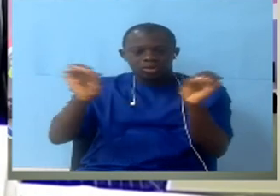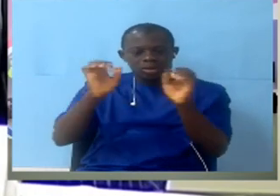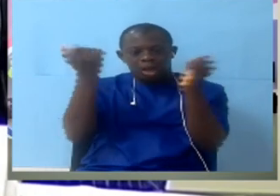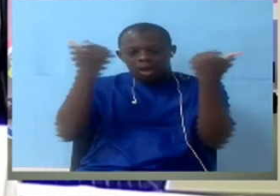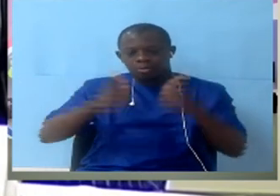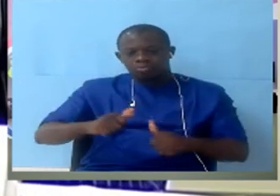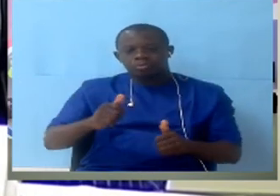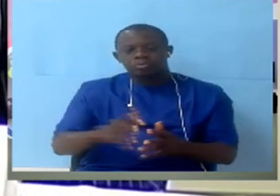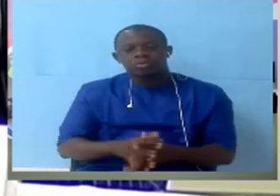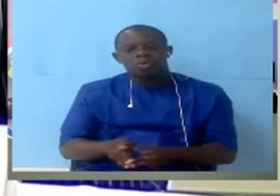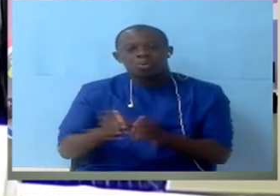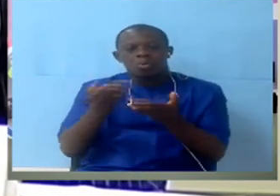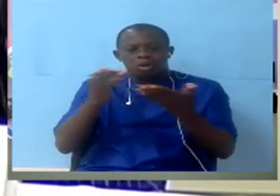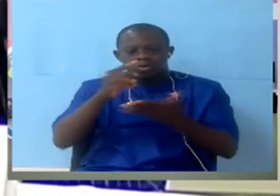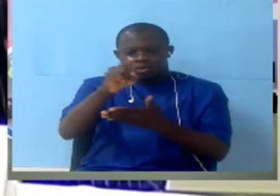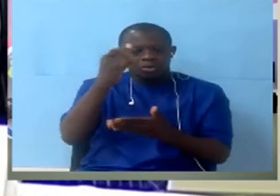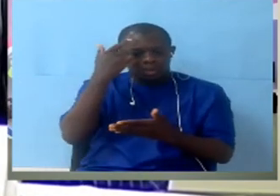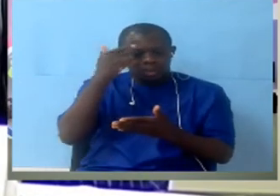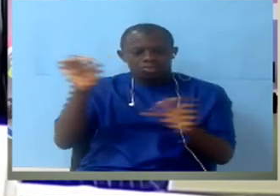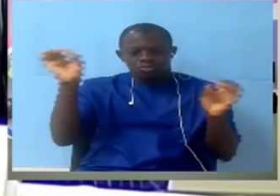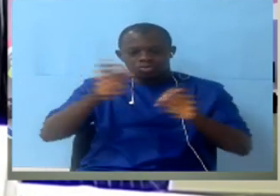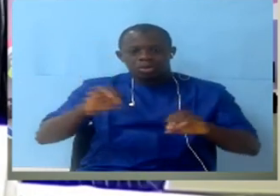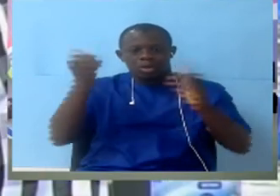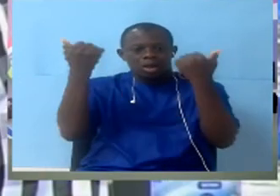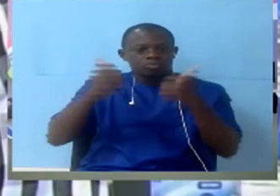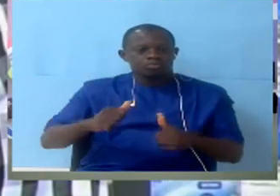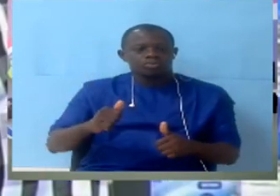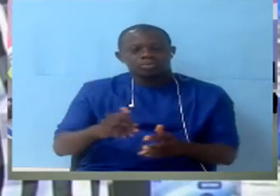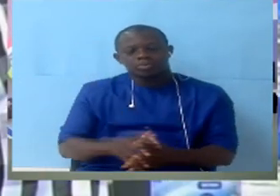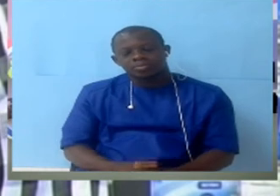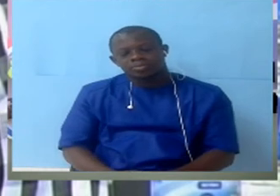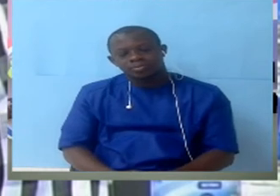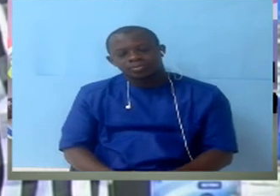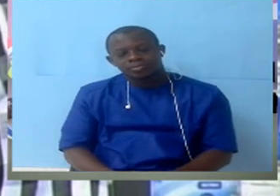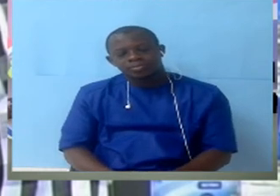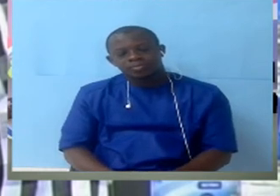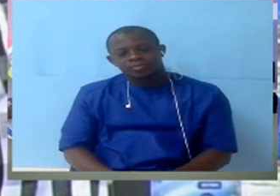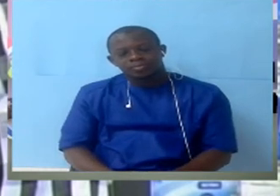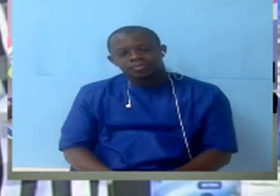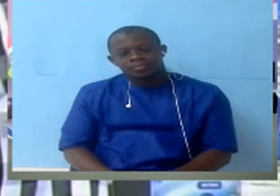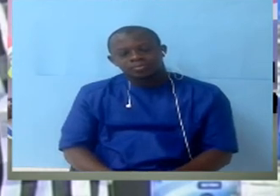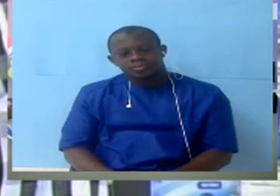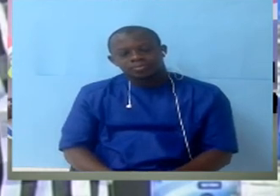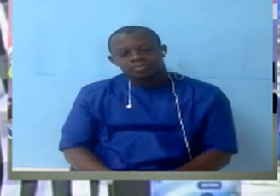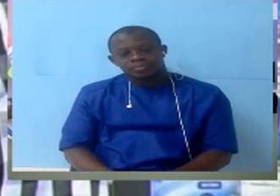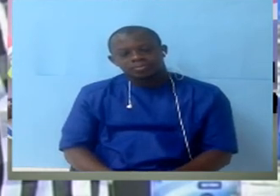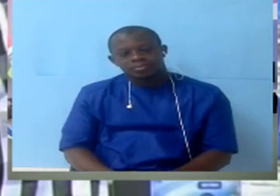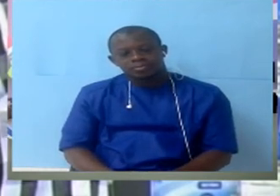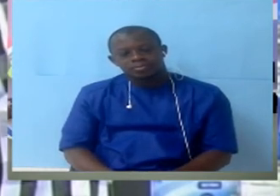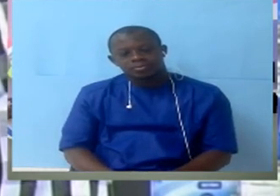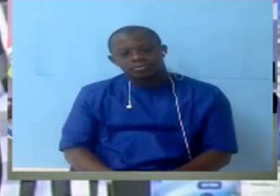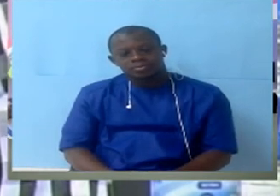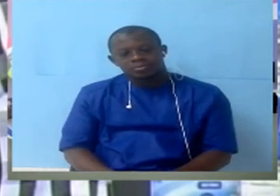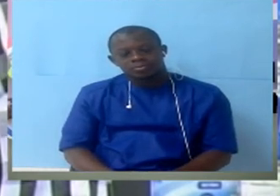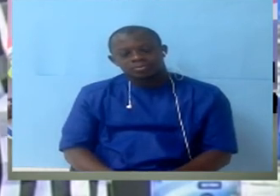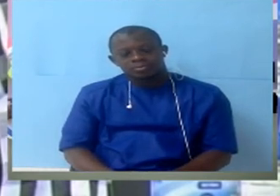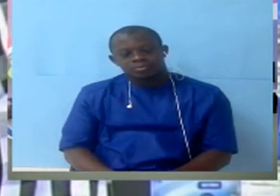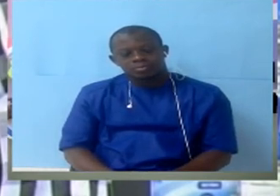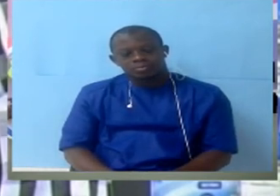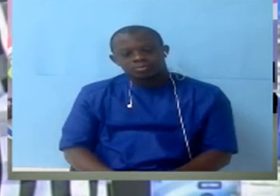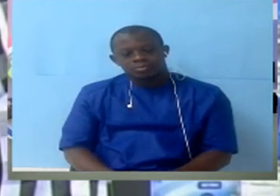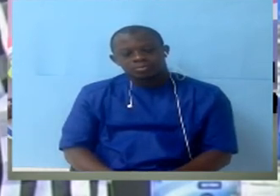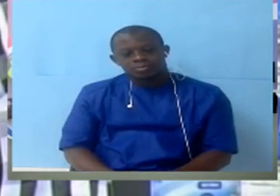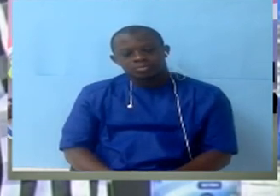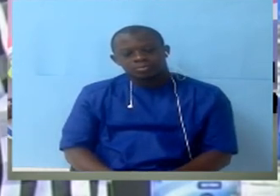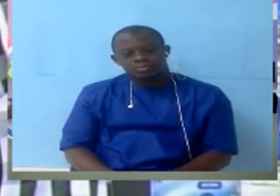think nothing came out of it? Because you go back when to question them why okay,